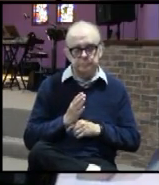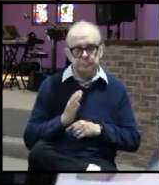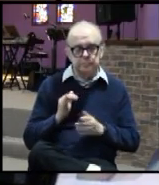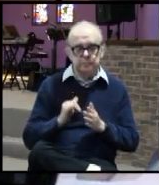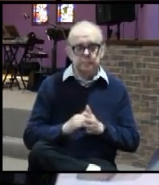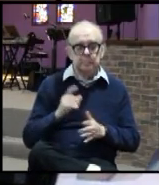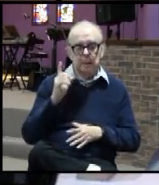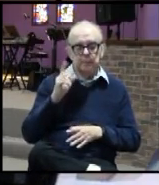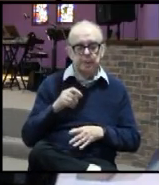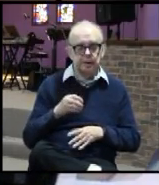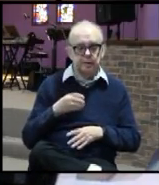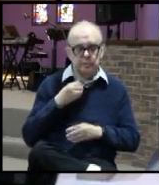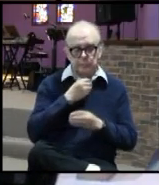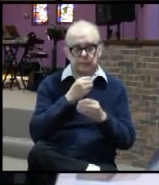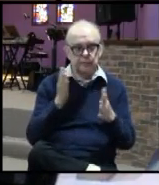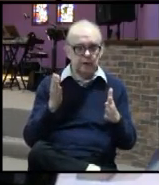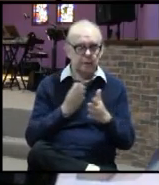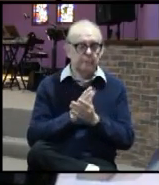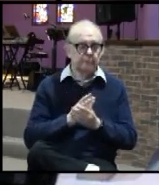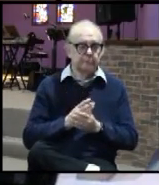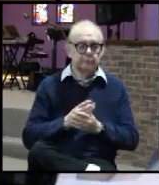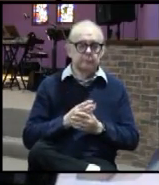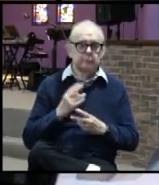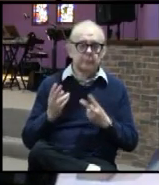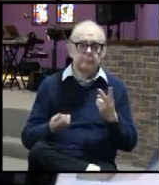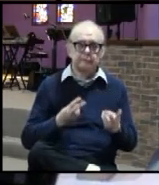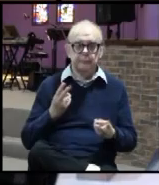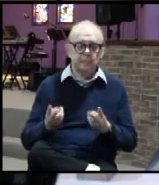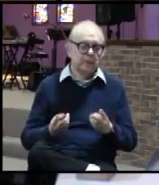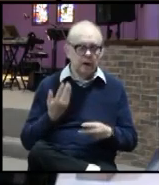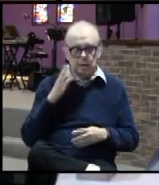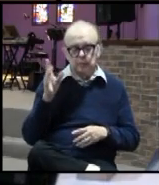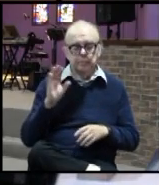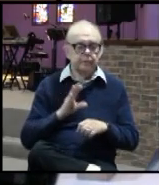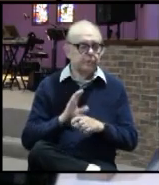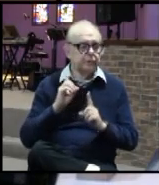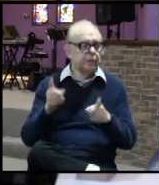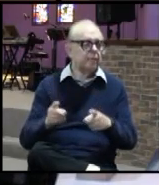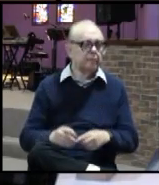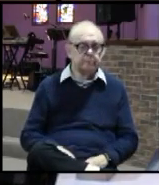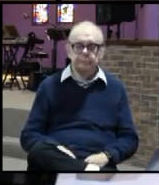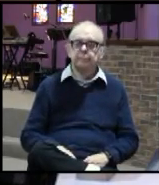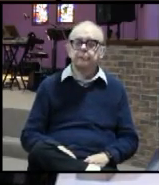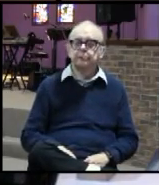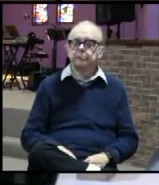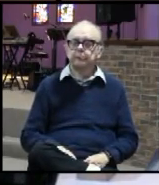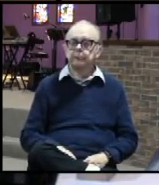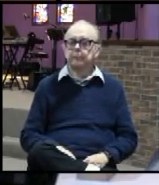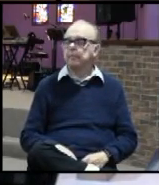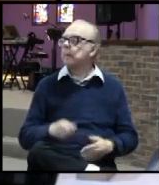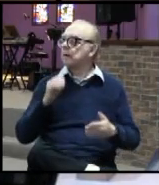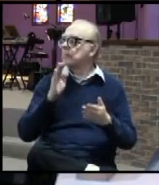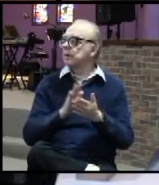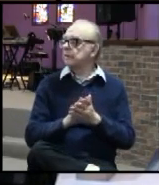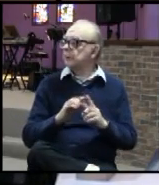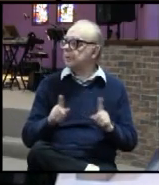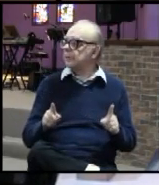to get out. And for those of you that are visitors, I don't know what church you go to, and so our beliefs may be a little bit